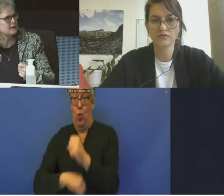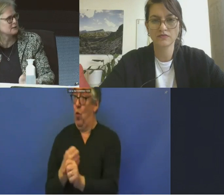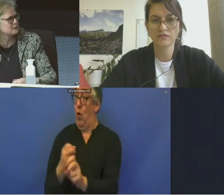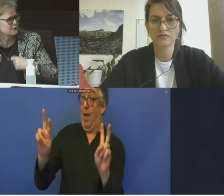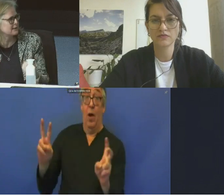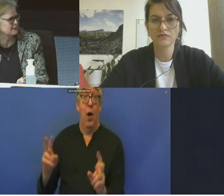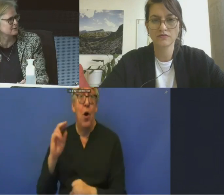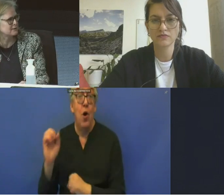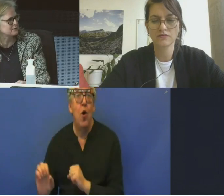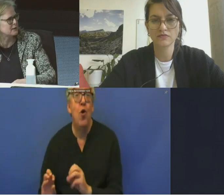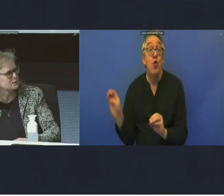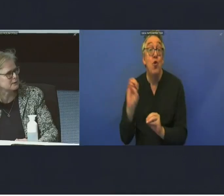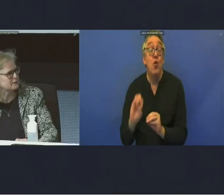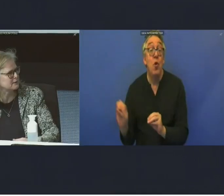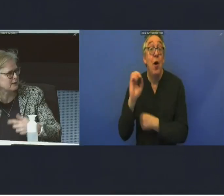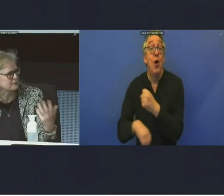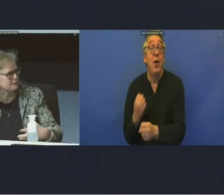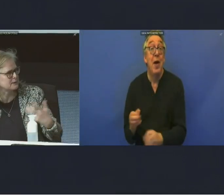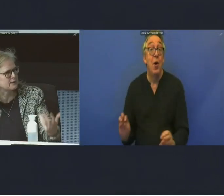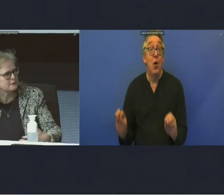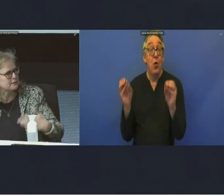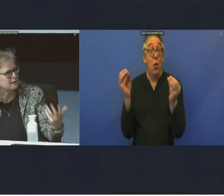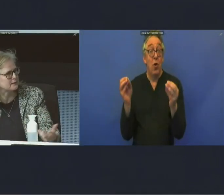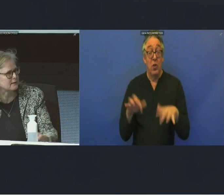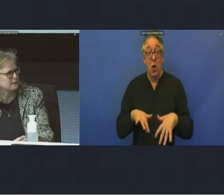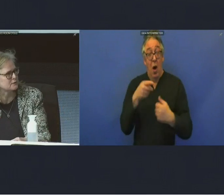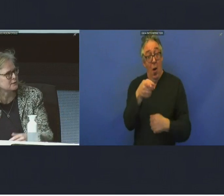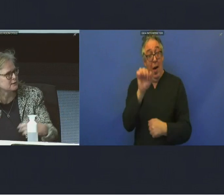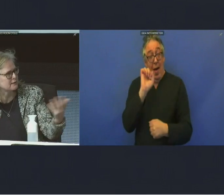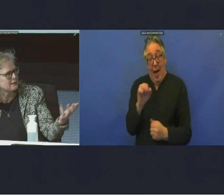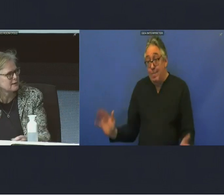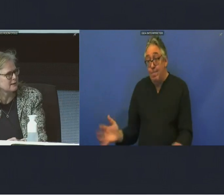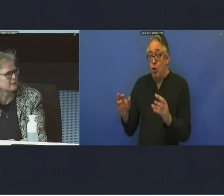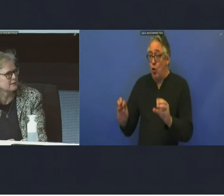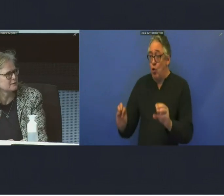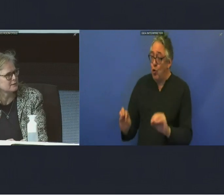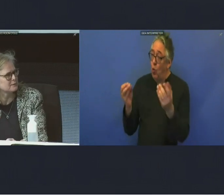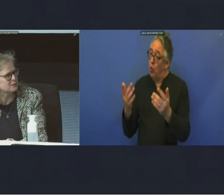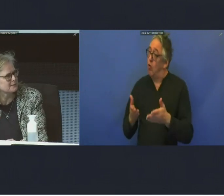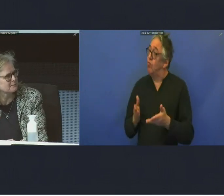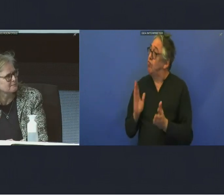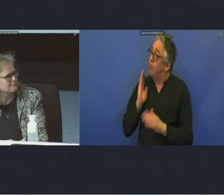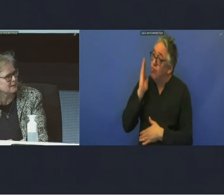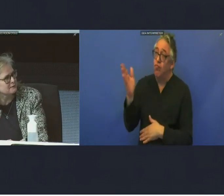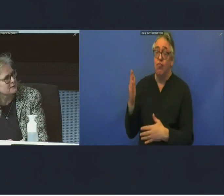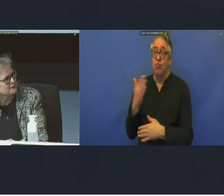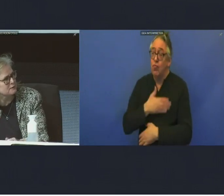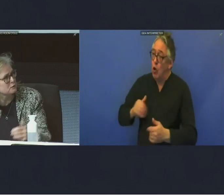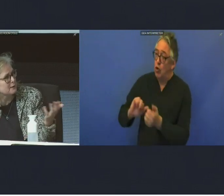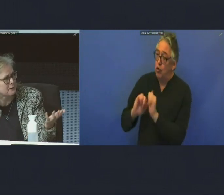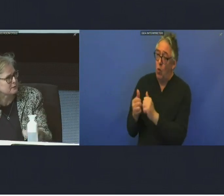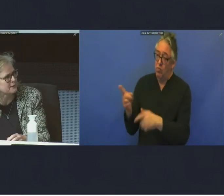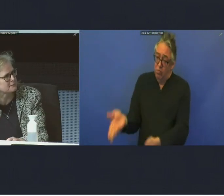to let themselves down, but to get out and be healthy and enjoy the kind of sport activities that you and